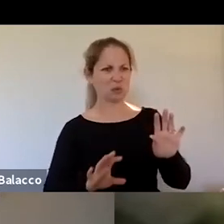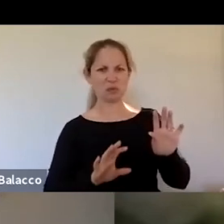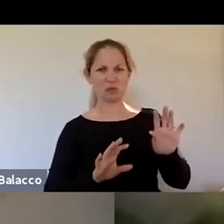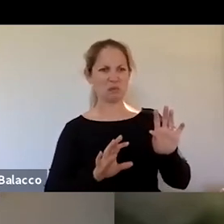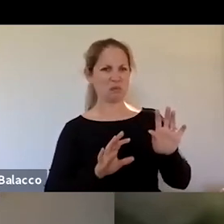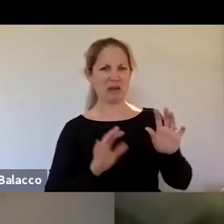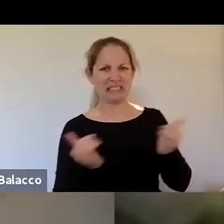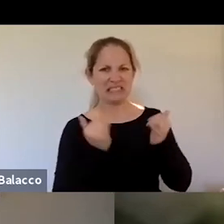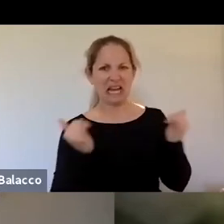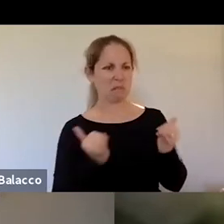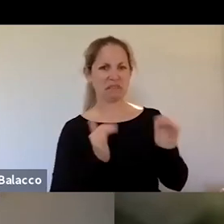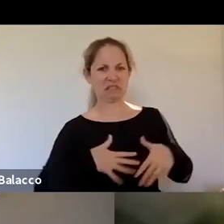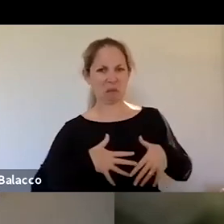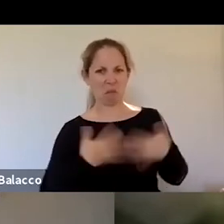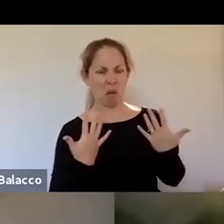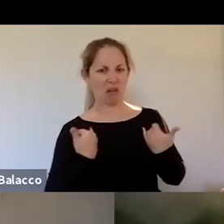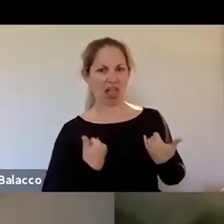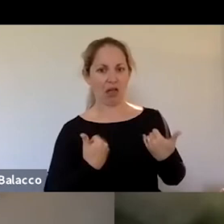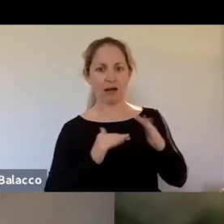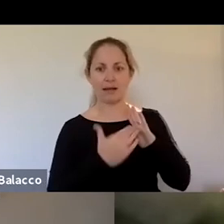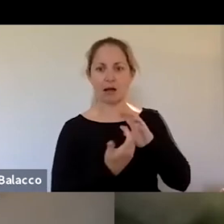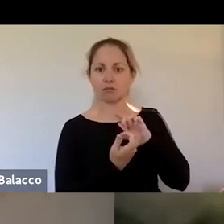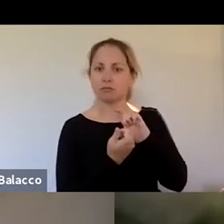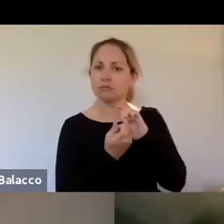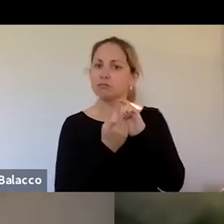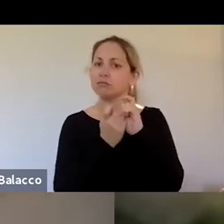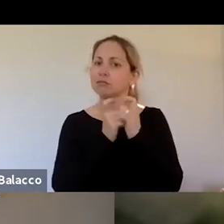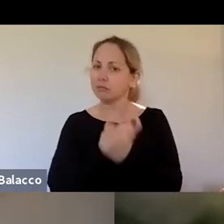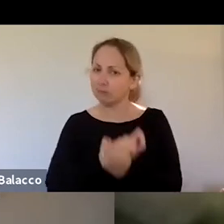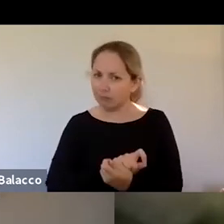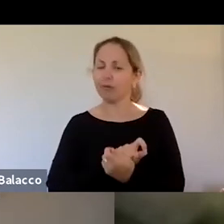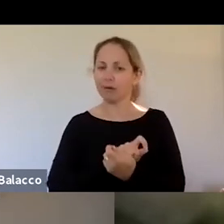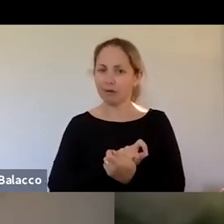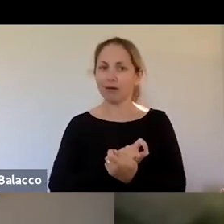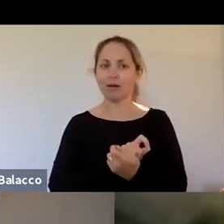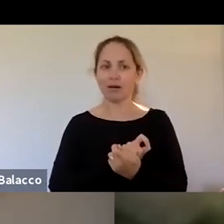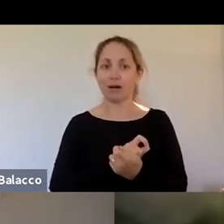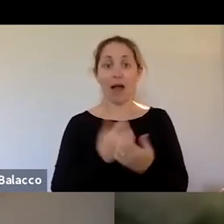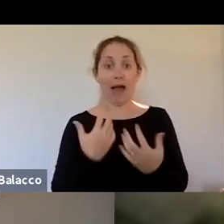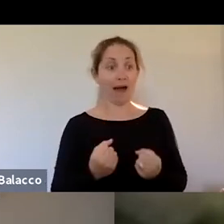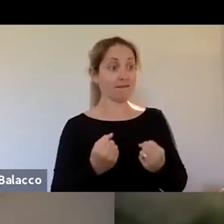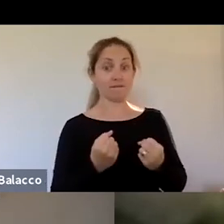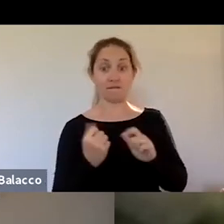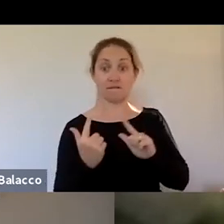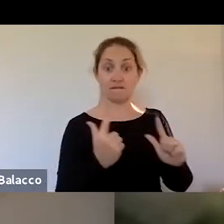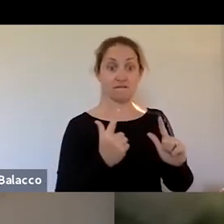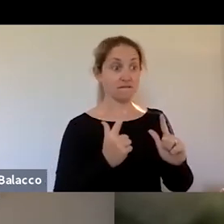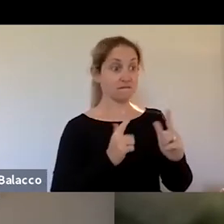up online, and then how that's evolved as doors have started to open again and as digital options have